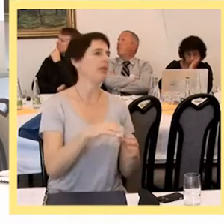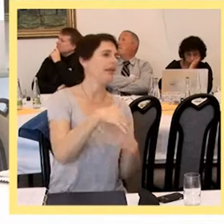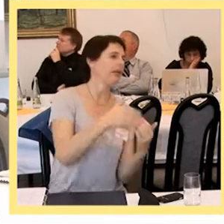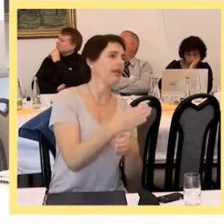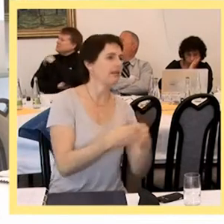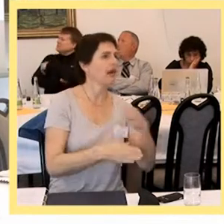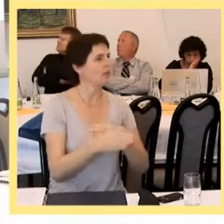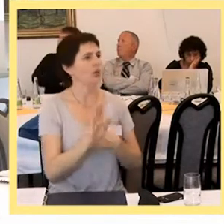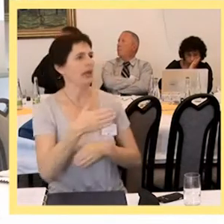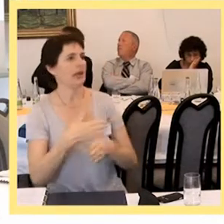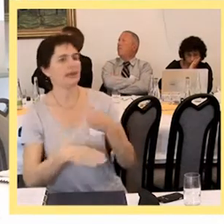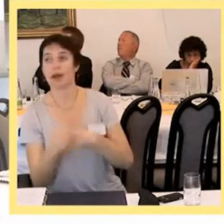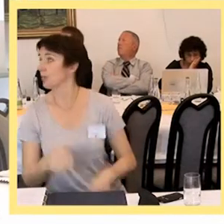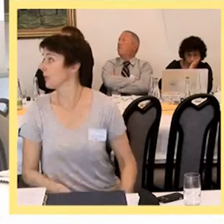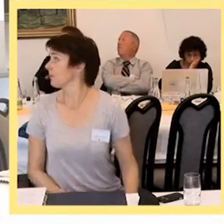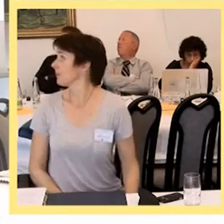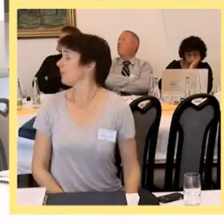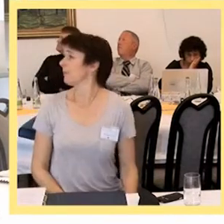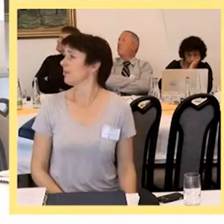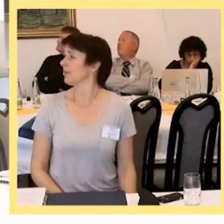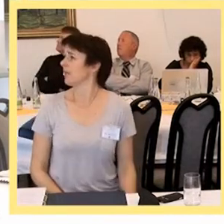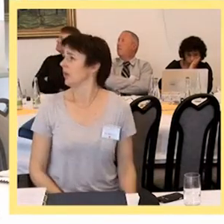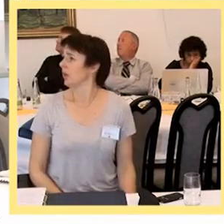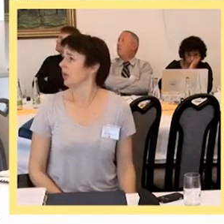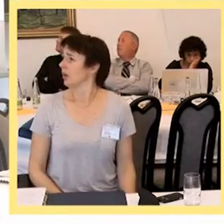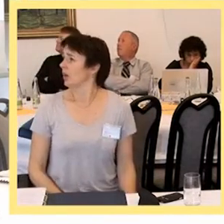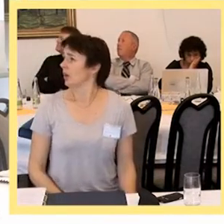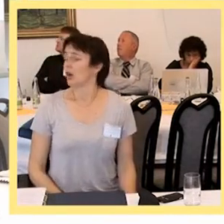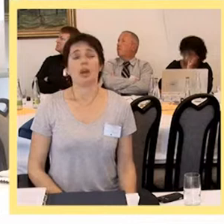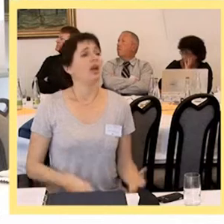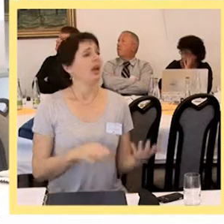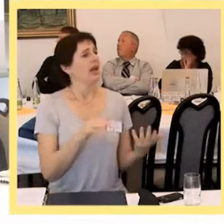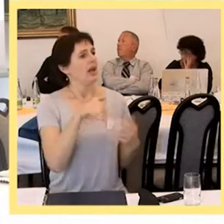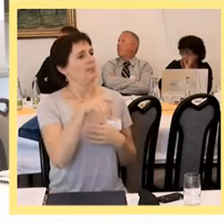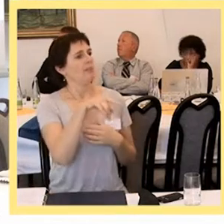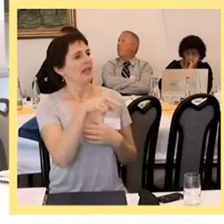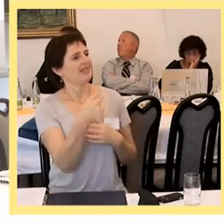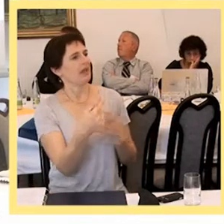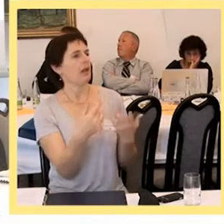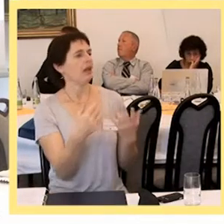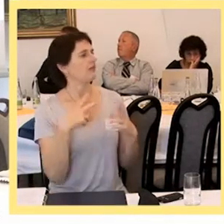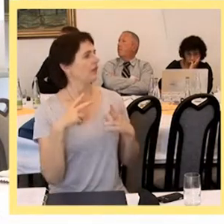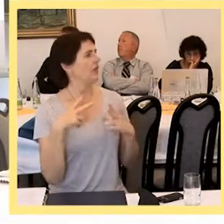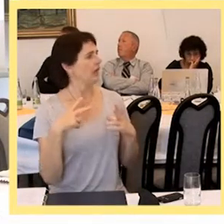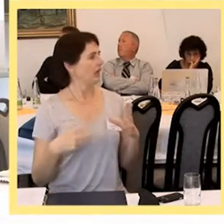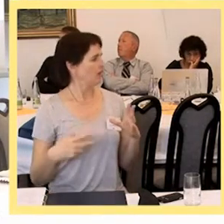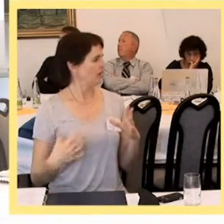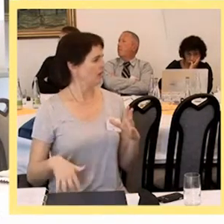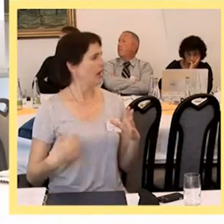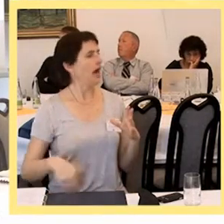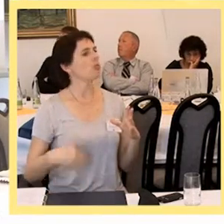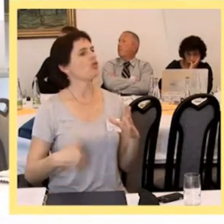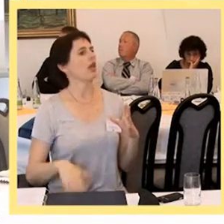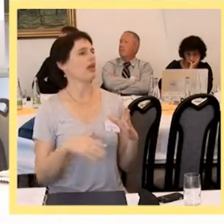side. We had a heavy involvement of amputee volunteers, mainly because of the type